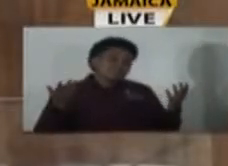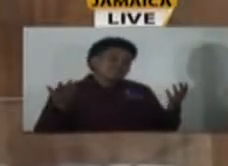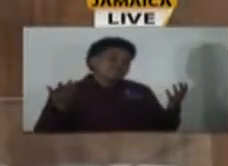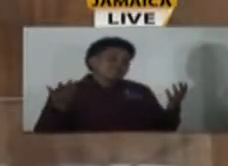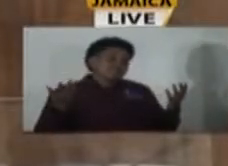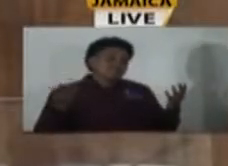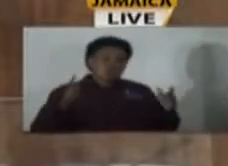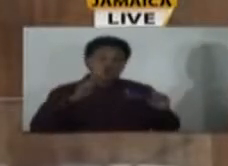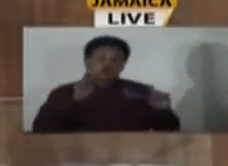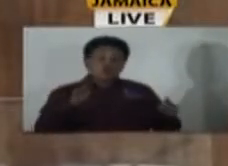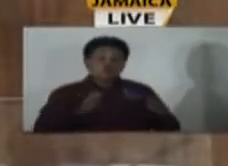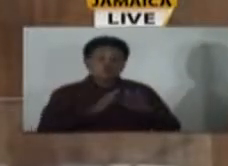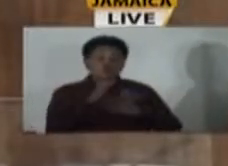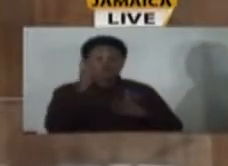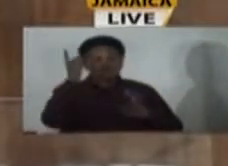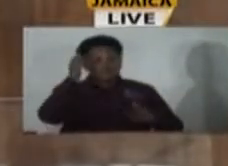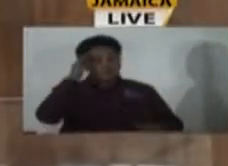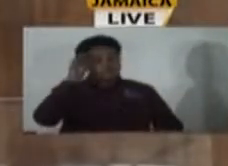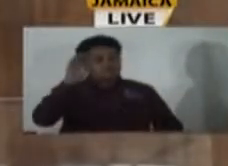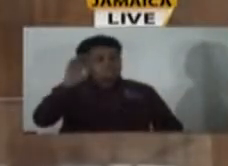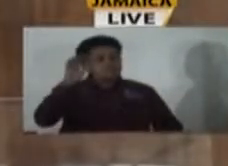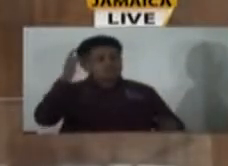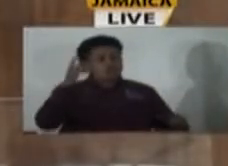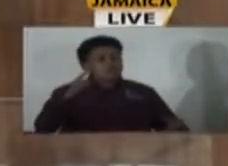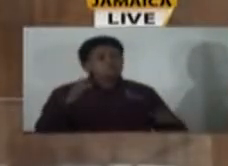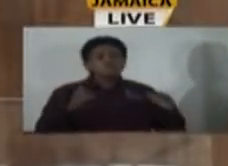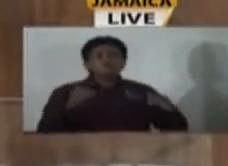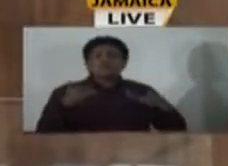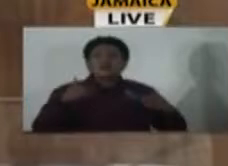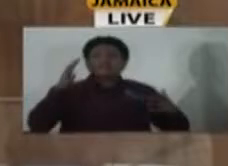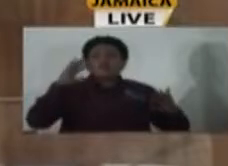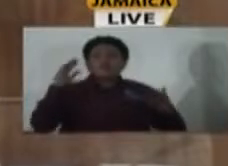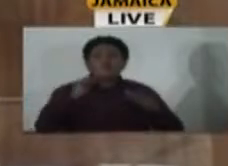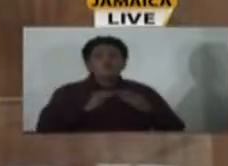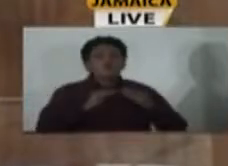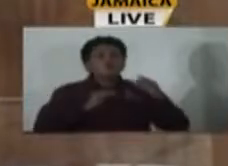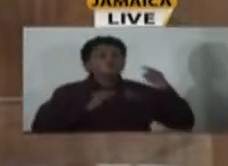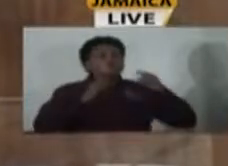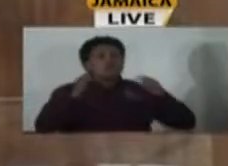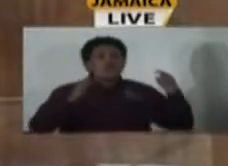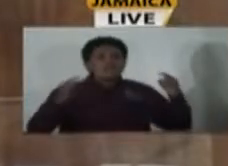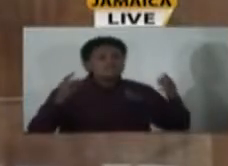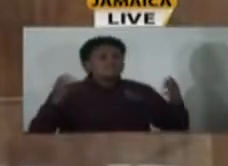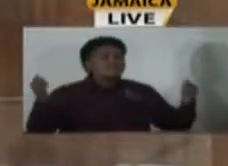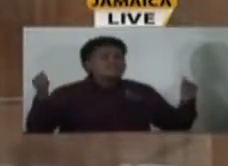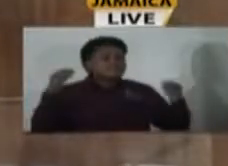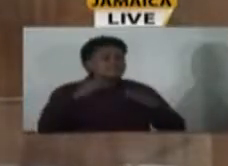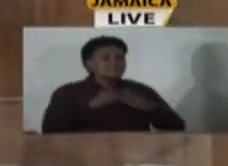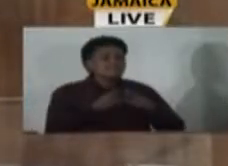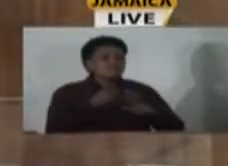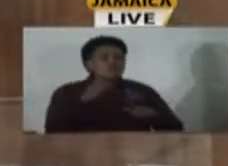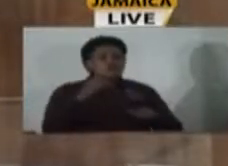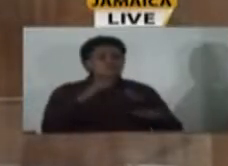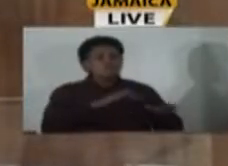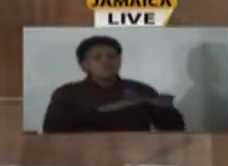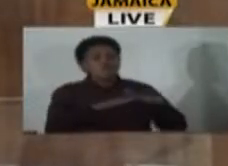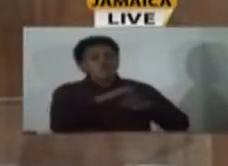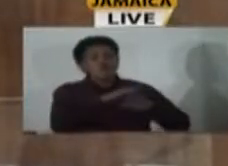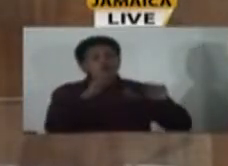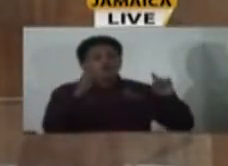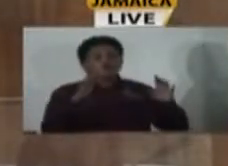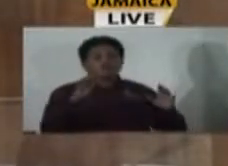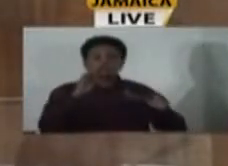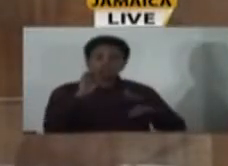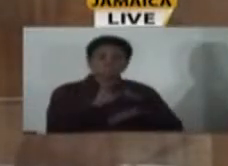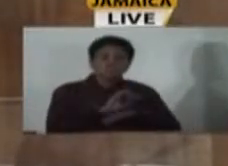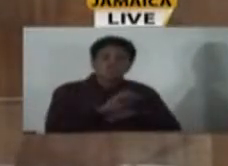The order made by the Prime Minister, which has a whole range of things in it, from border control to